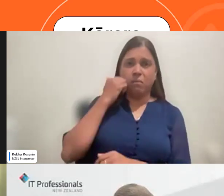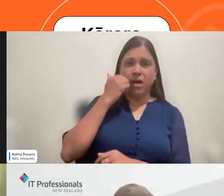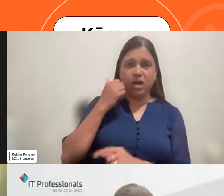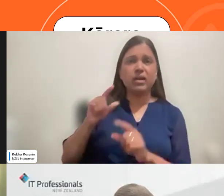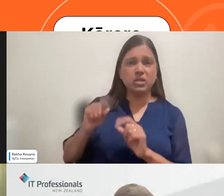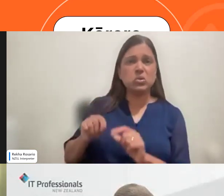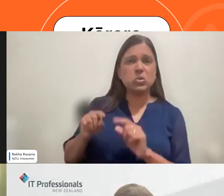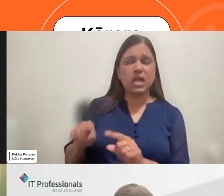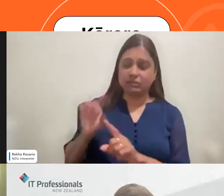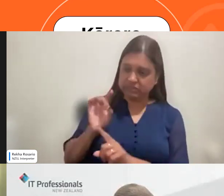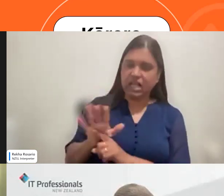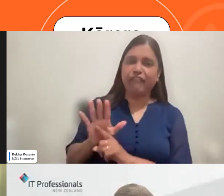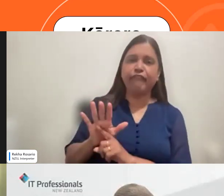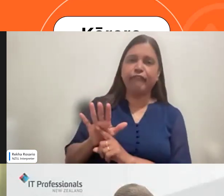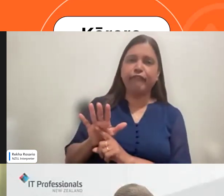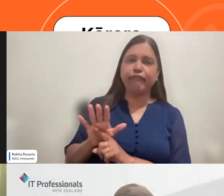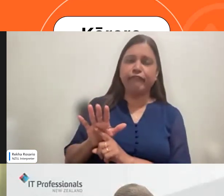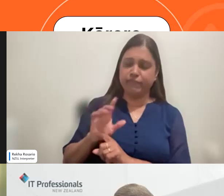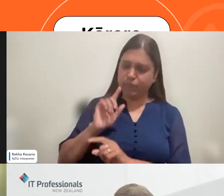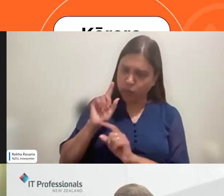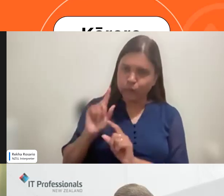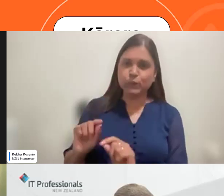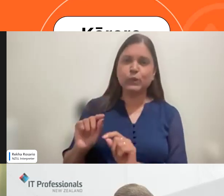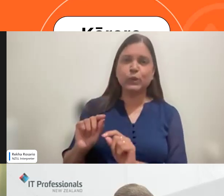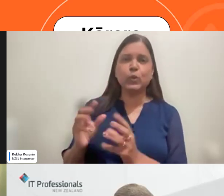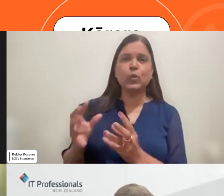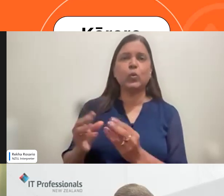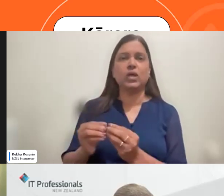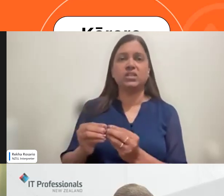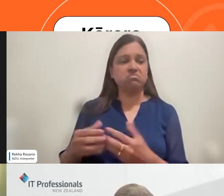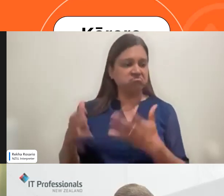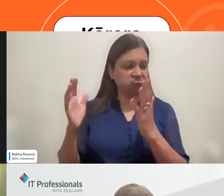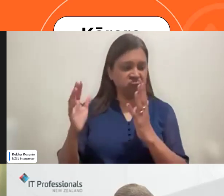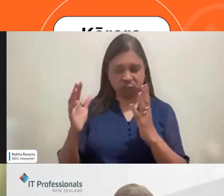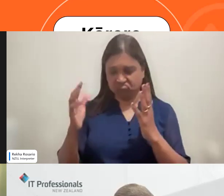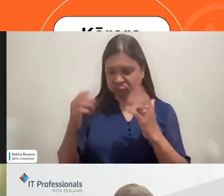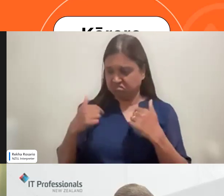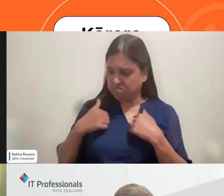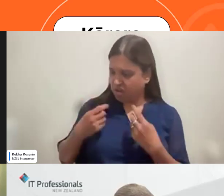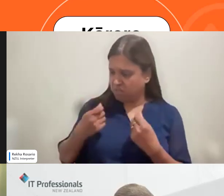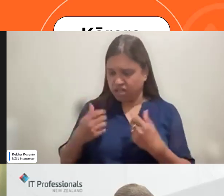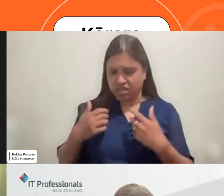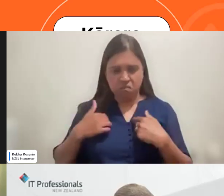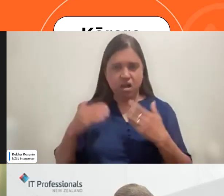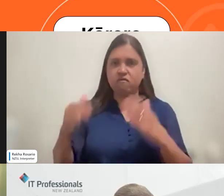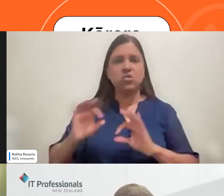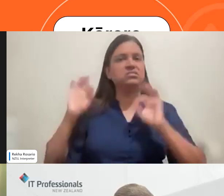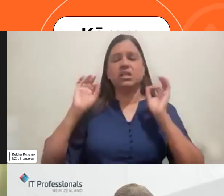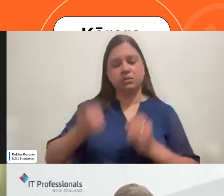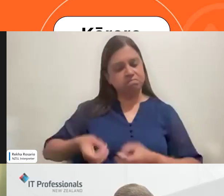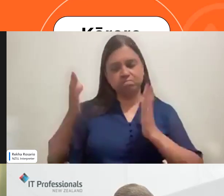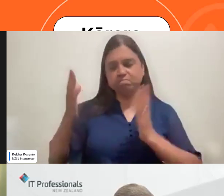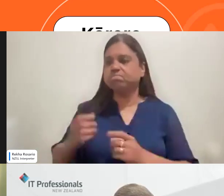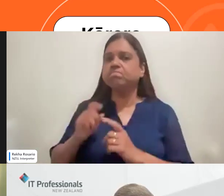will just do it without any kind of focus around financial gain?